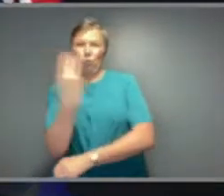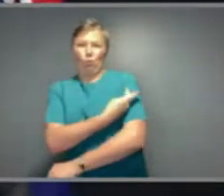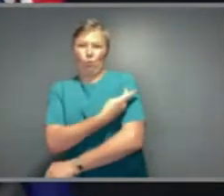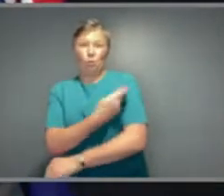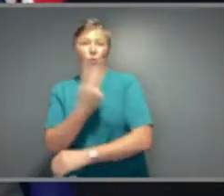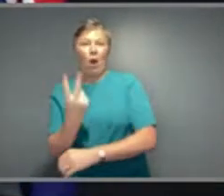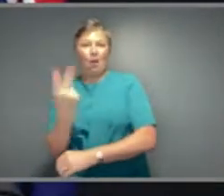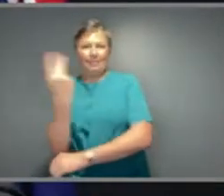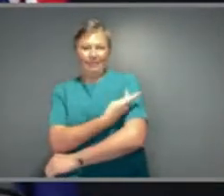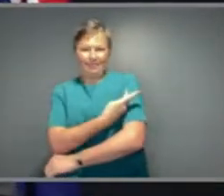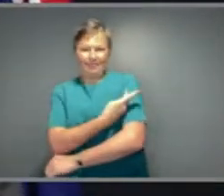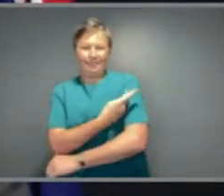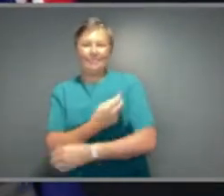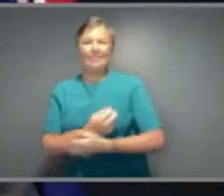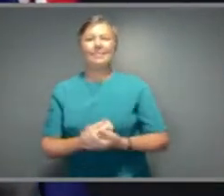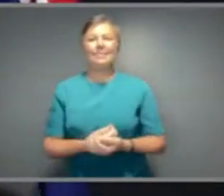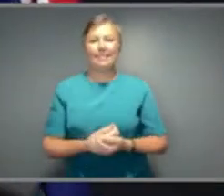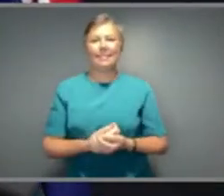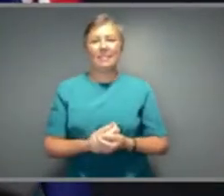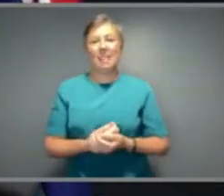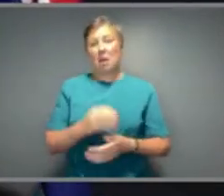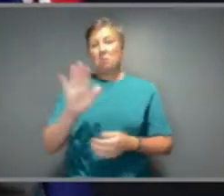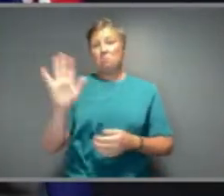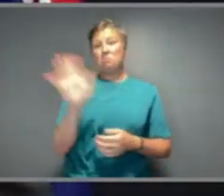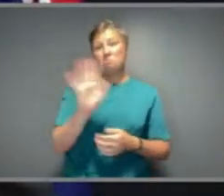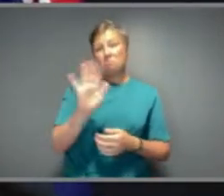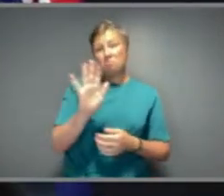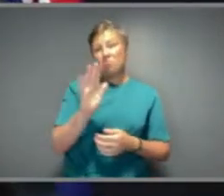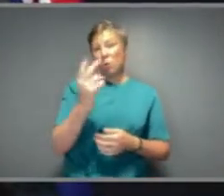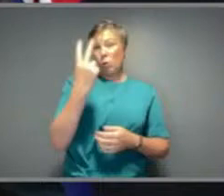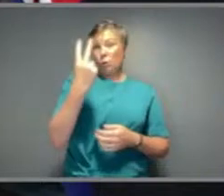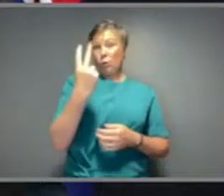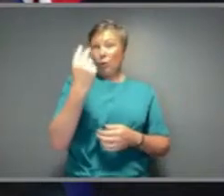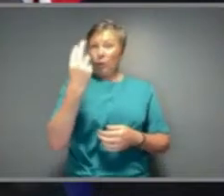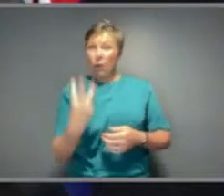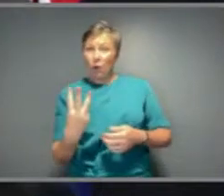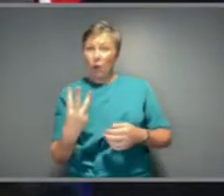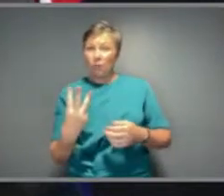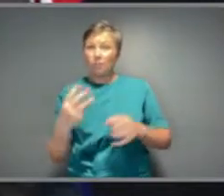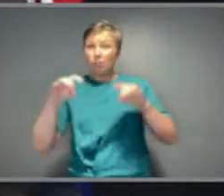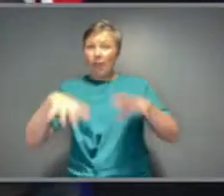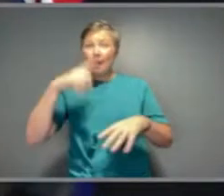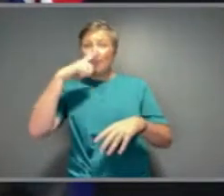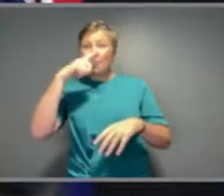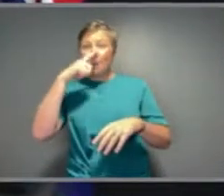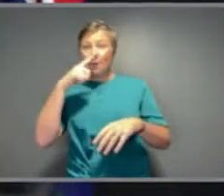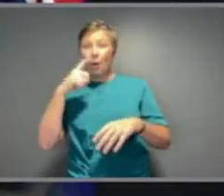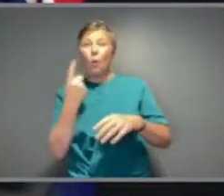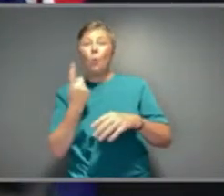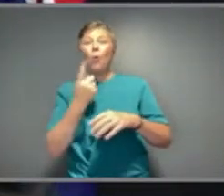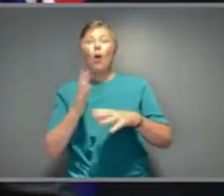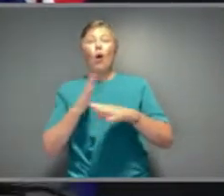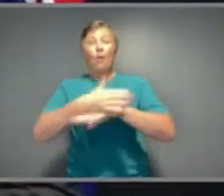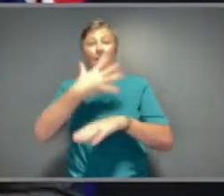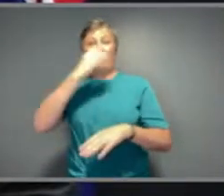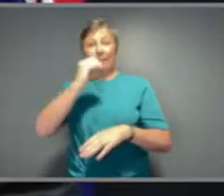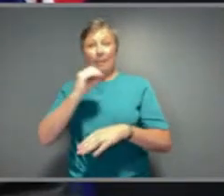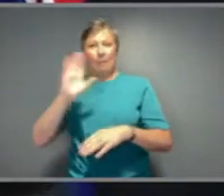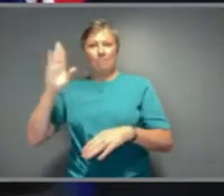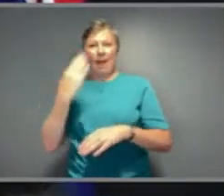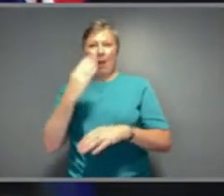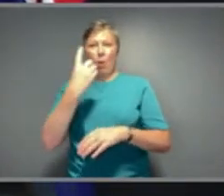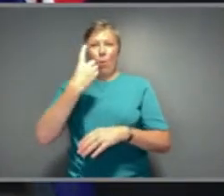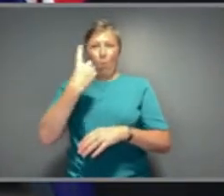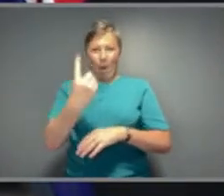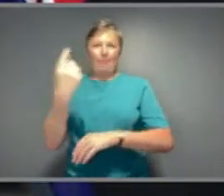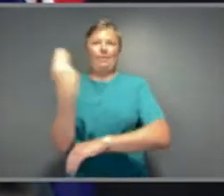had a first dose. We have around 2/3 of Australians aged over 50 who've had a first dose. We have almost